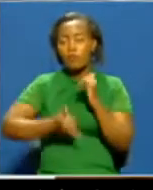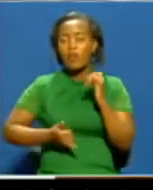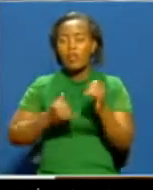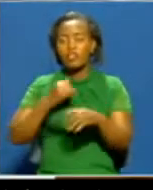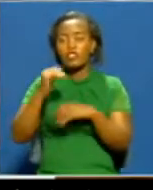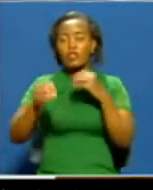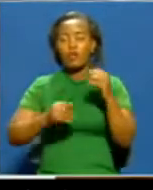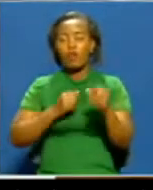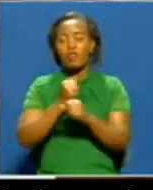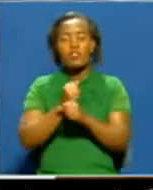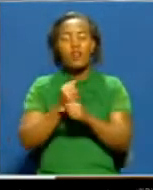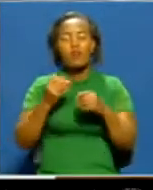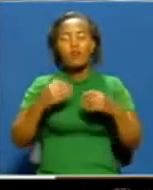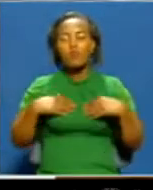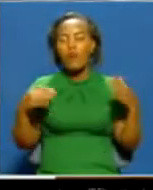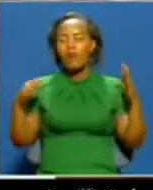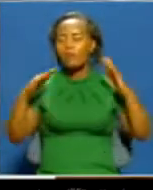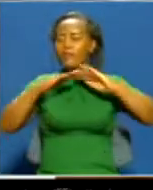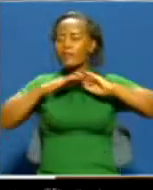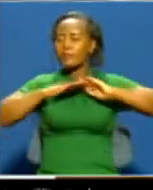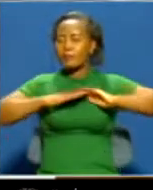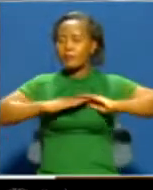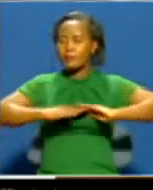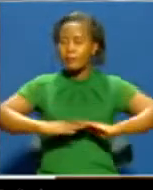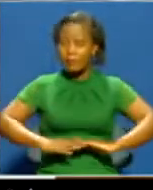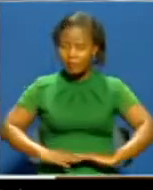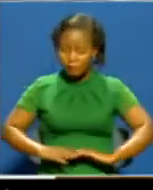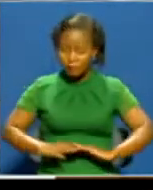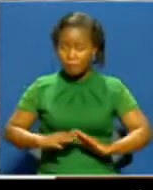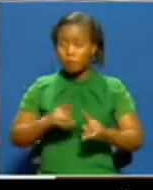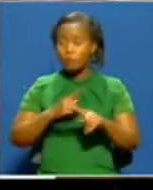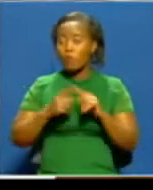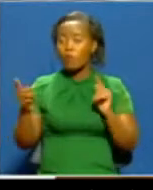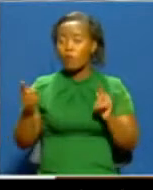that relief. But in addition to the investments in terms of